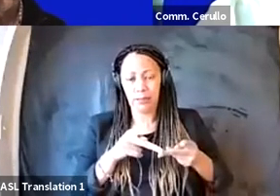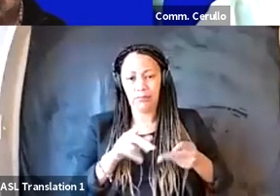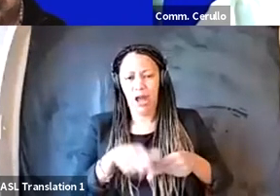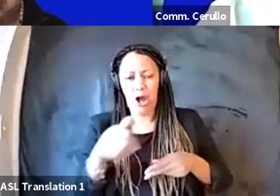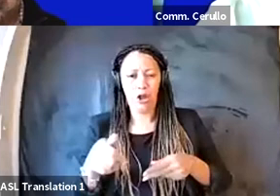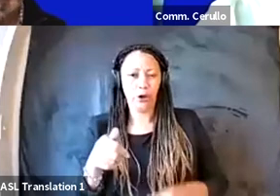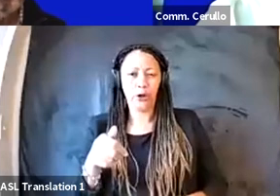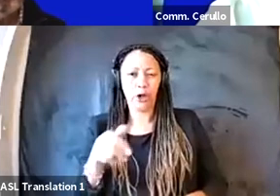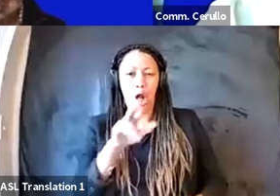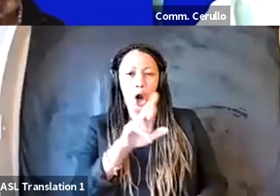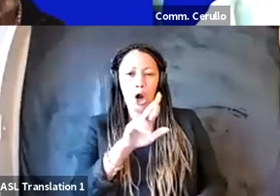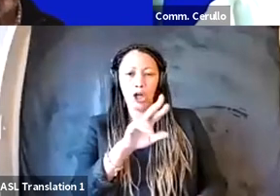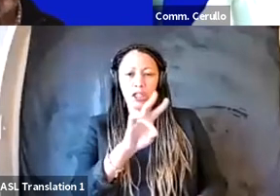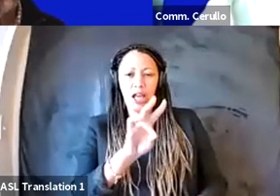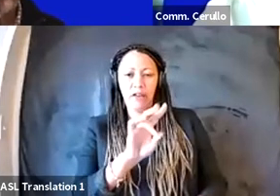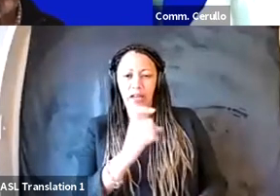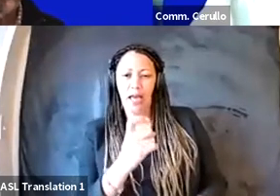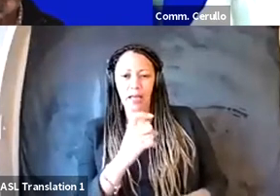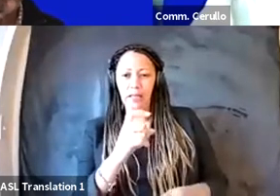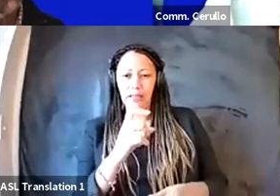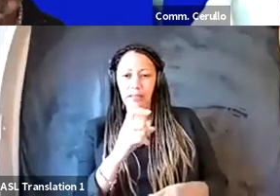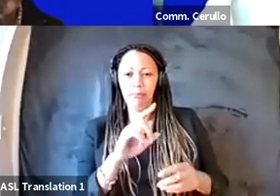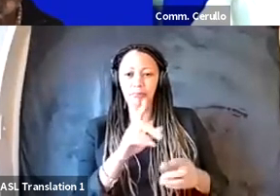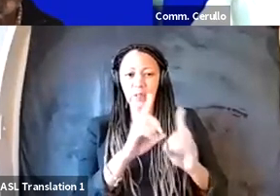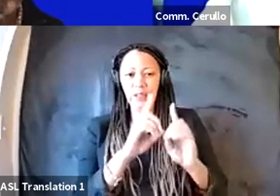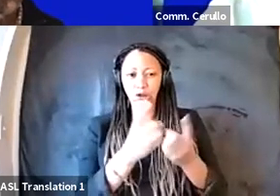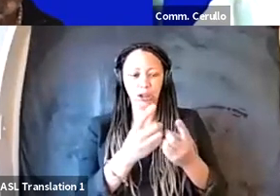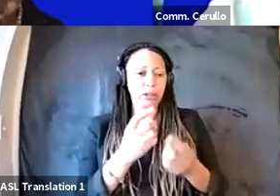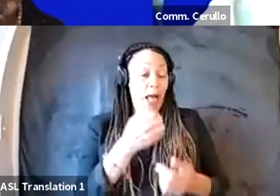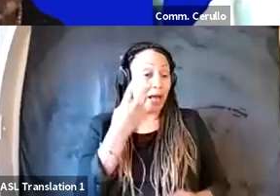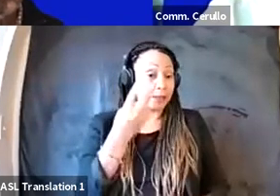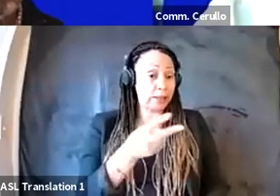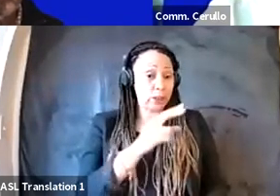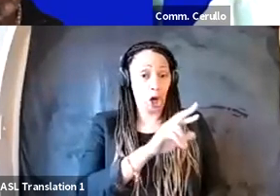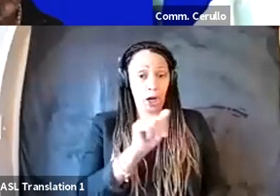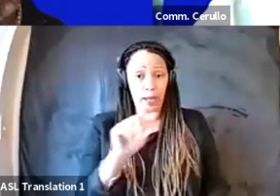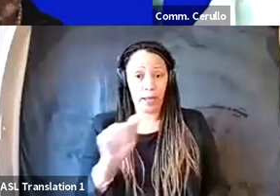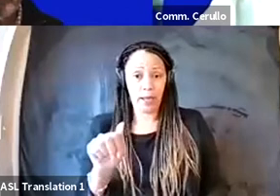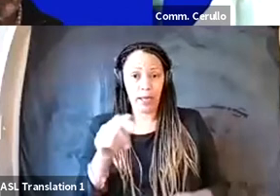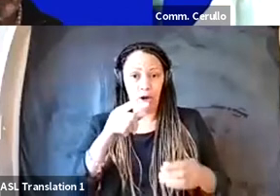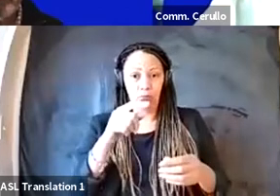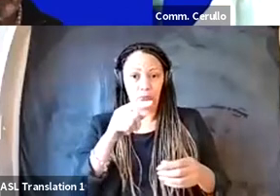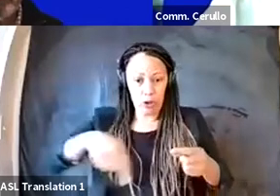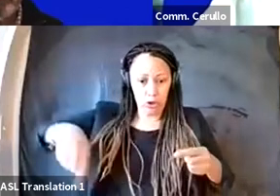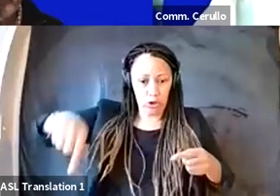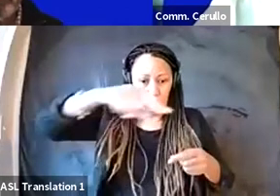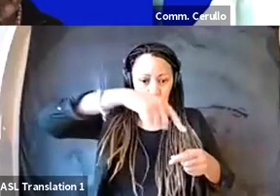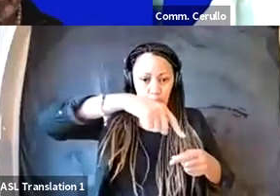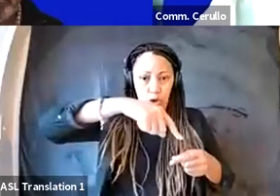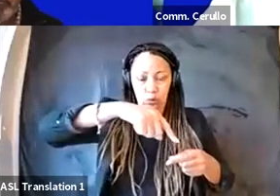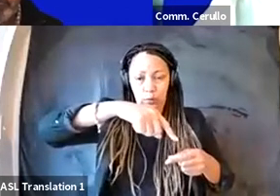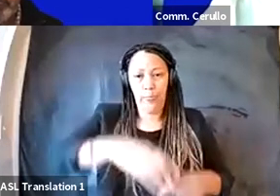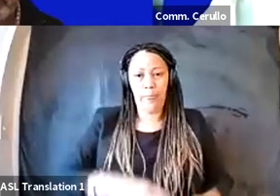a R7X district. I can certainly see the R8A on the circle side. I think